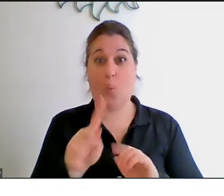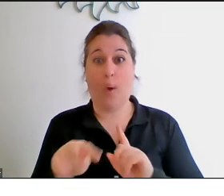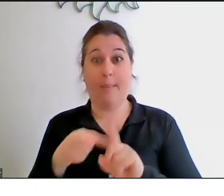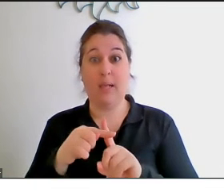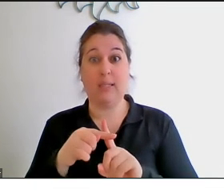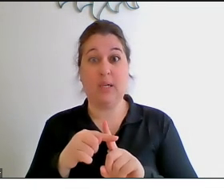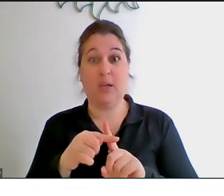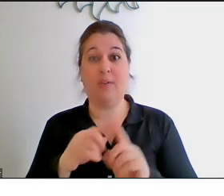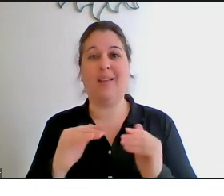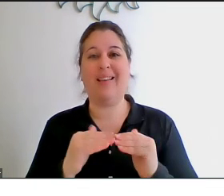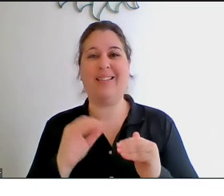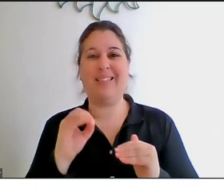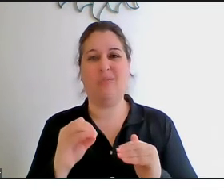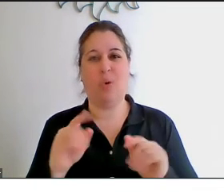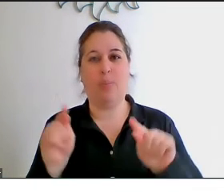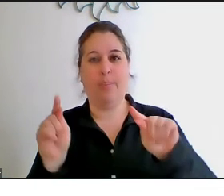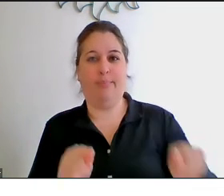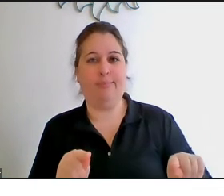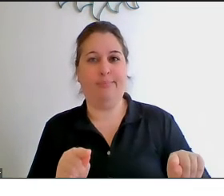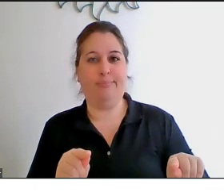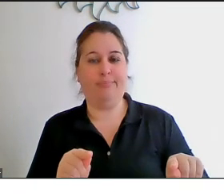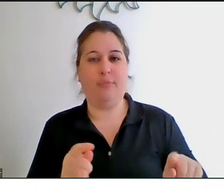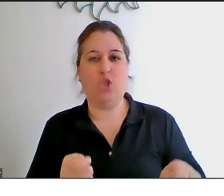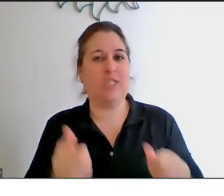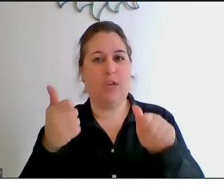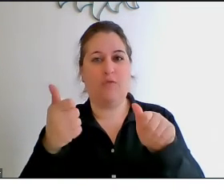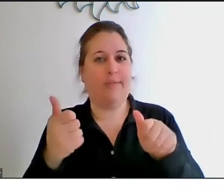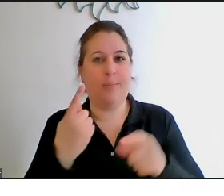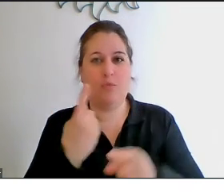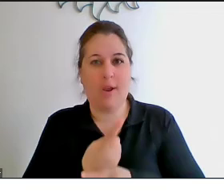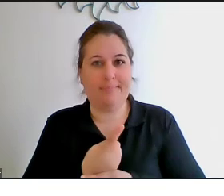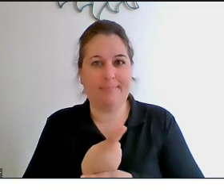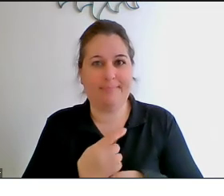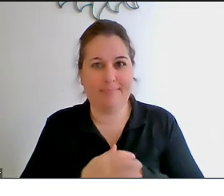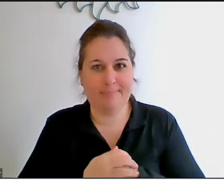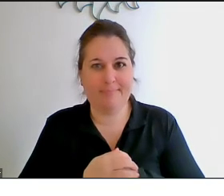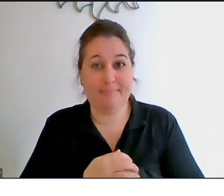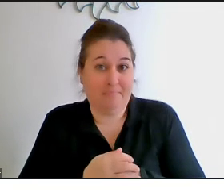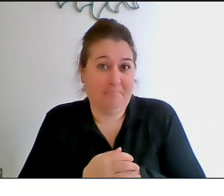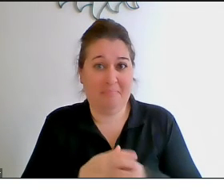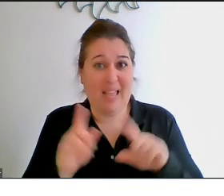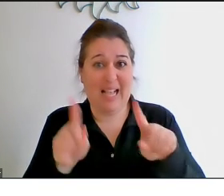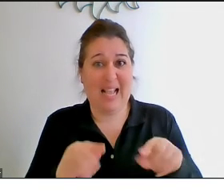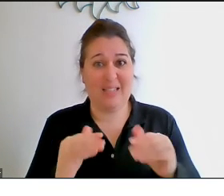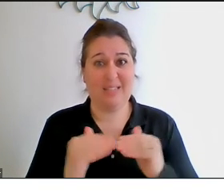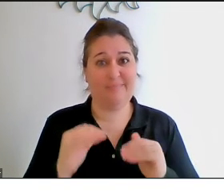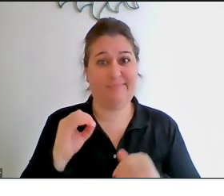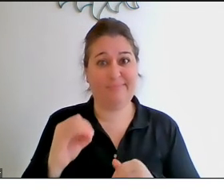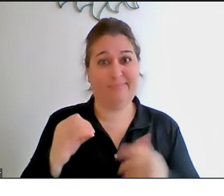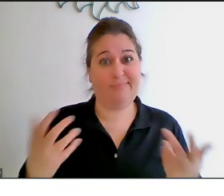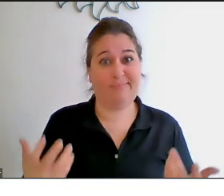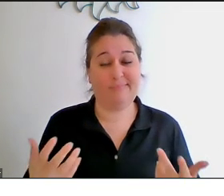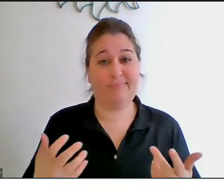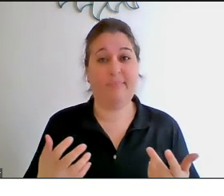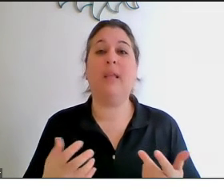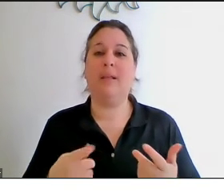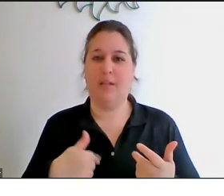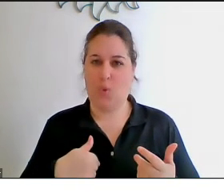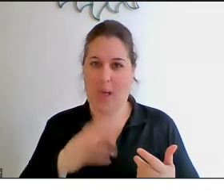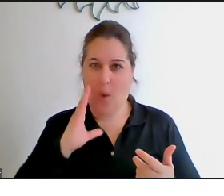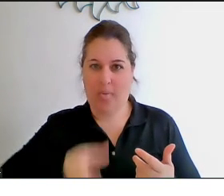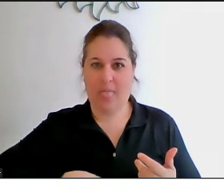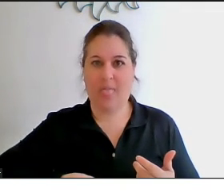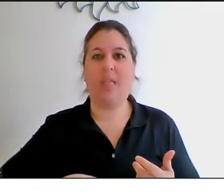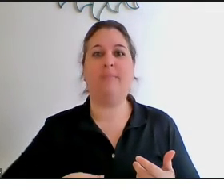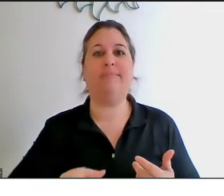have a positive, they can cancel, because what that really is saying is -1 and a +1. Those cancel. They cancel to make